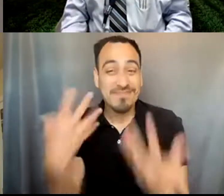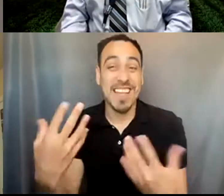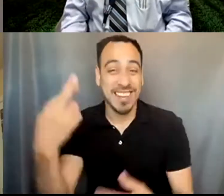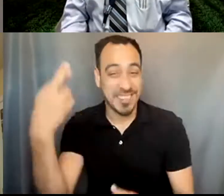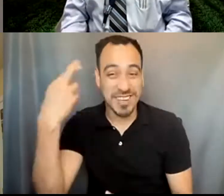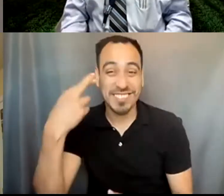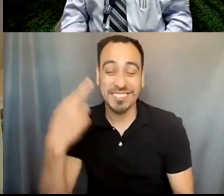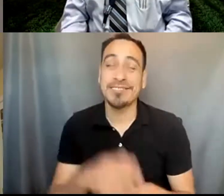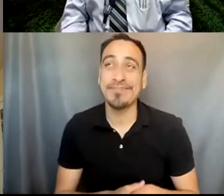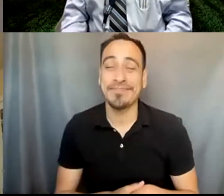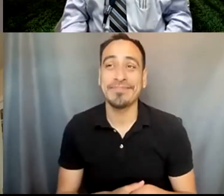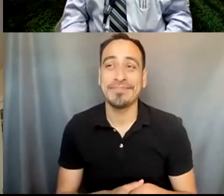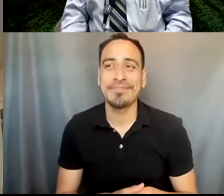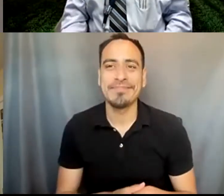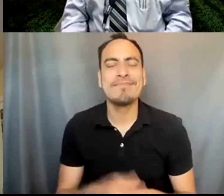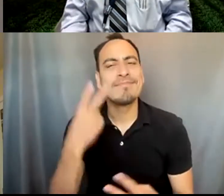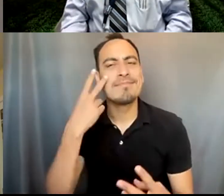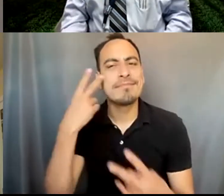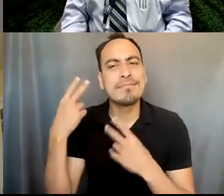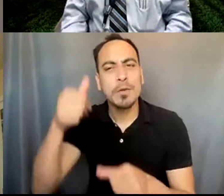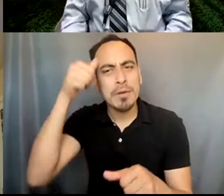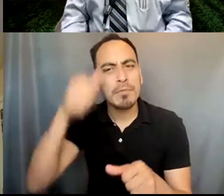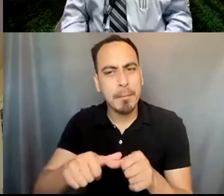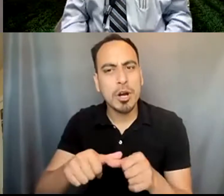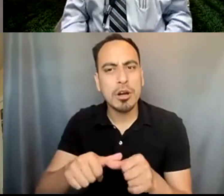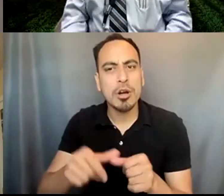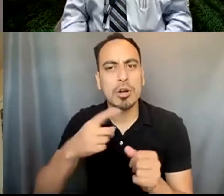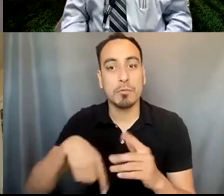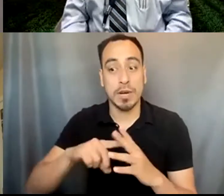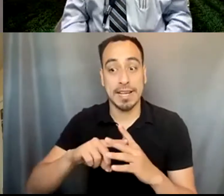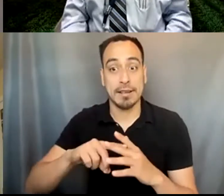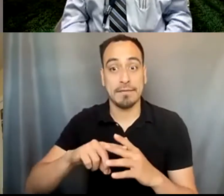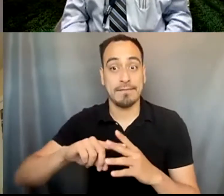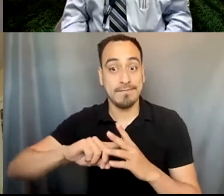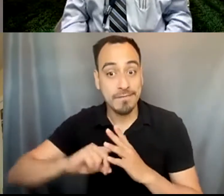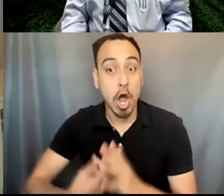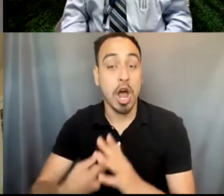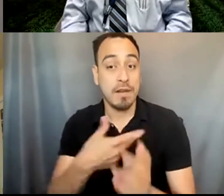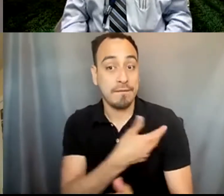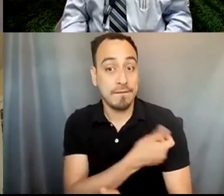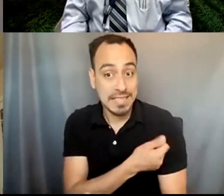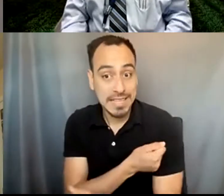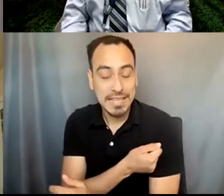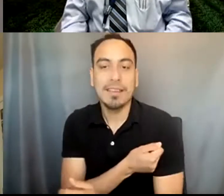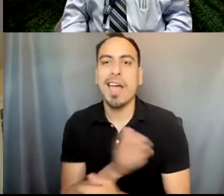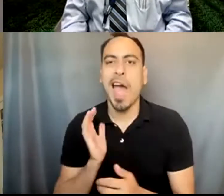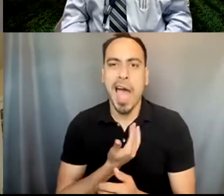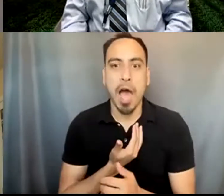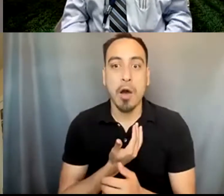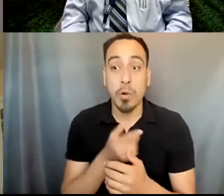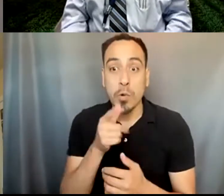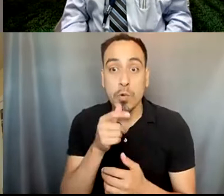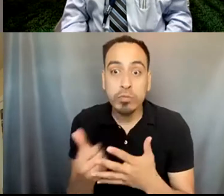at the beginning, when the vaccine was being rolled out, the prioritization was based on